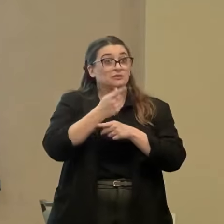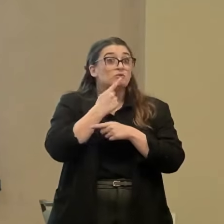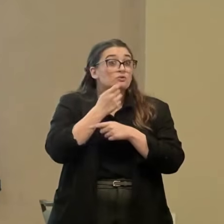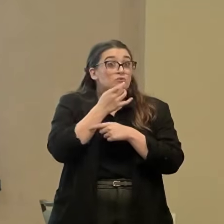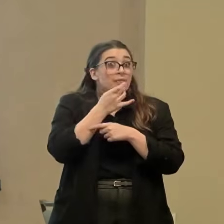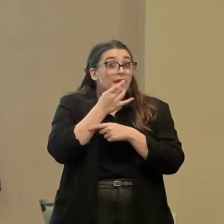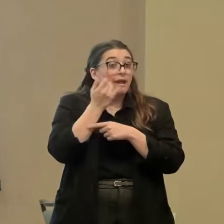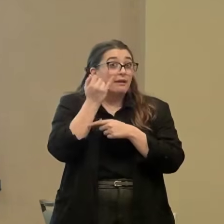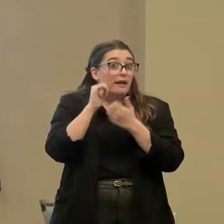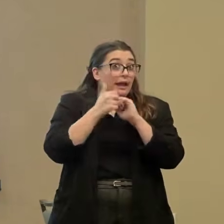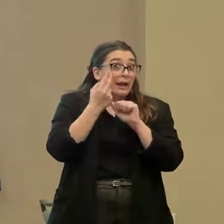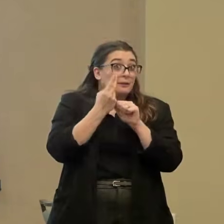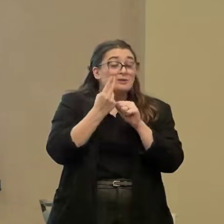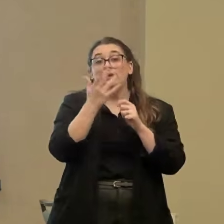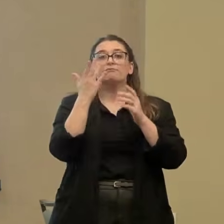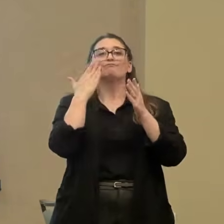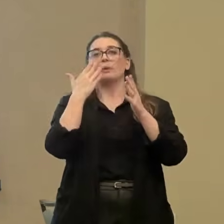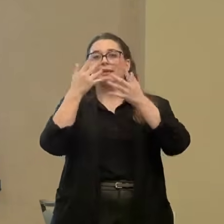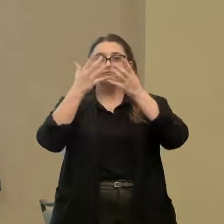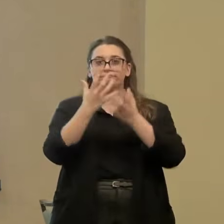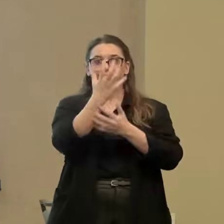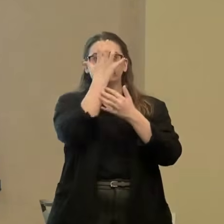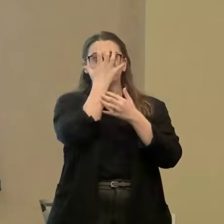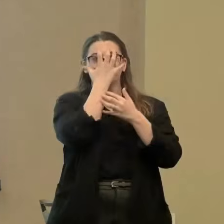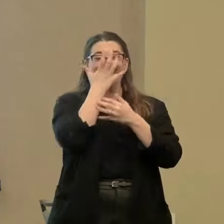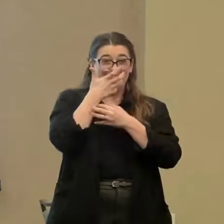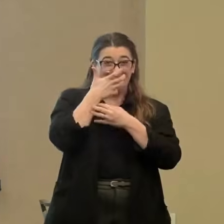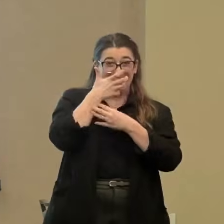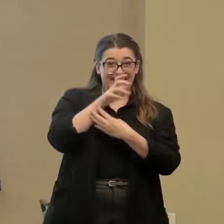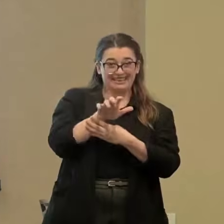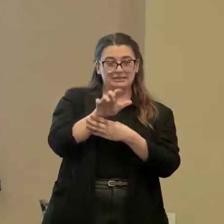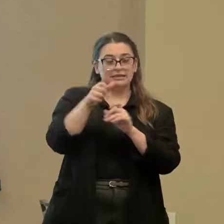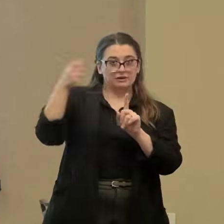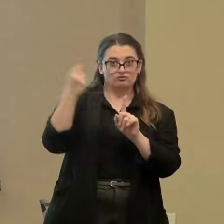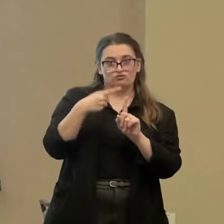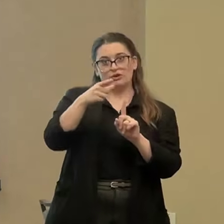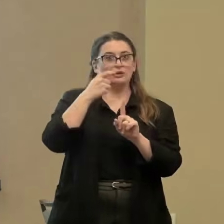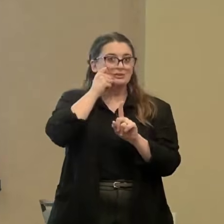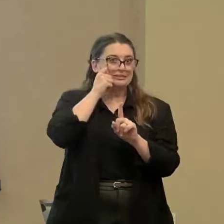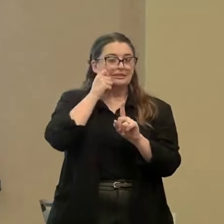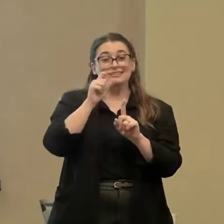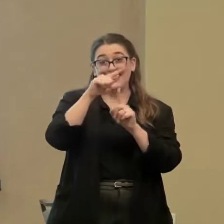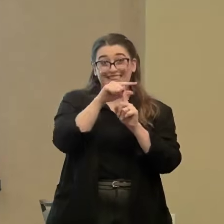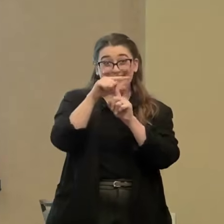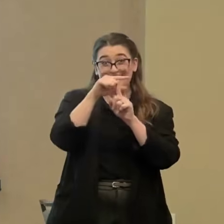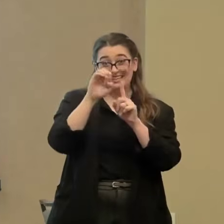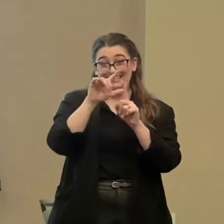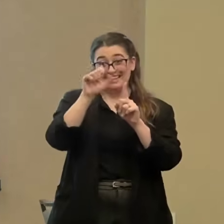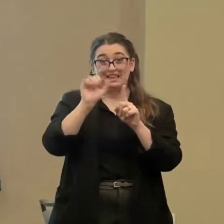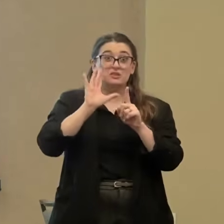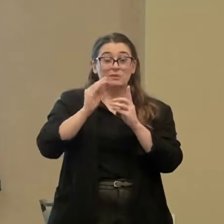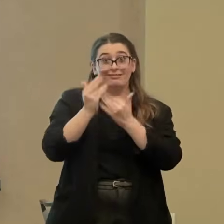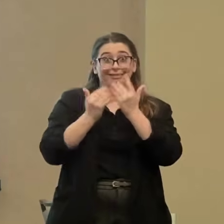apply it, especially with the mask, that heat can cause that inflammation and trigger those T cells to start partying.